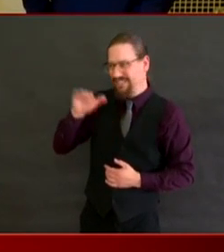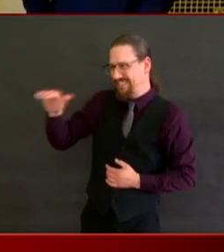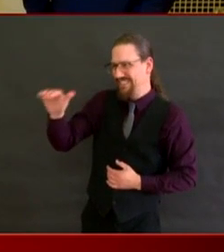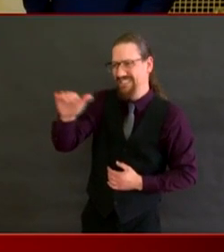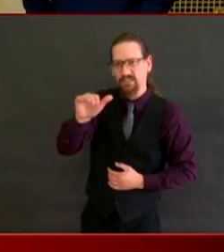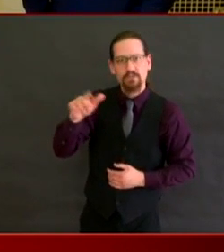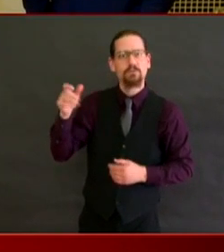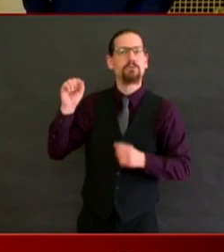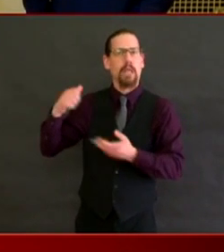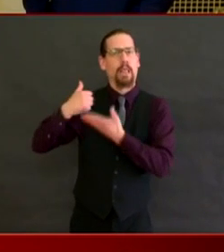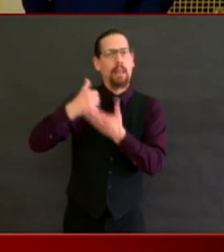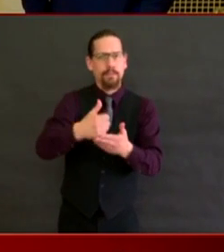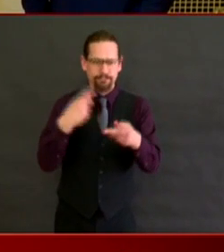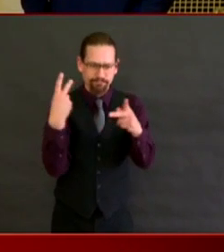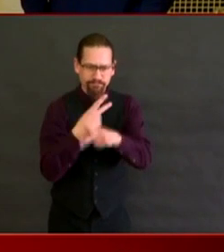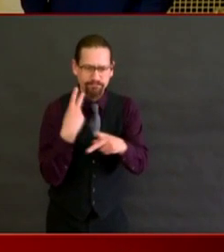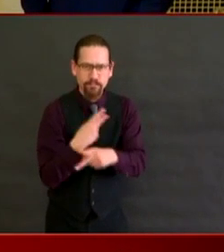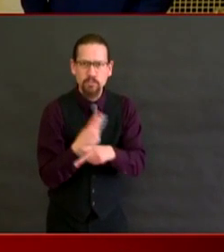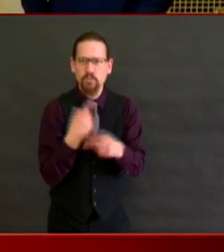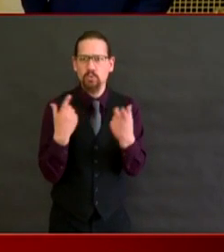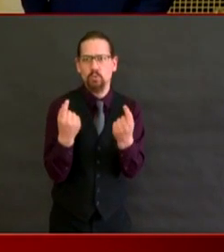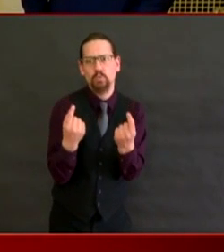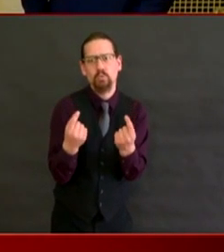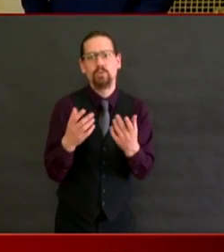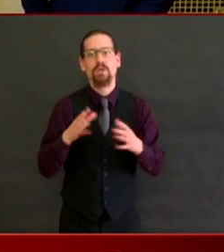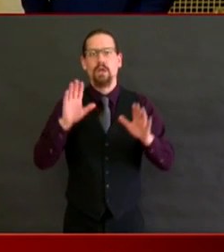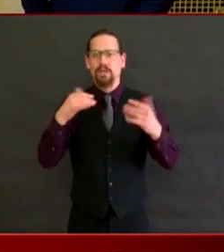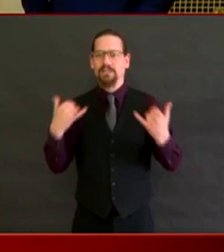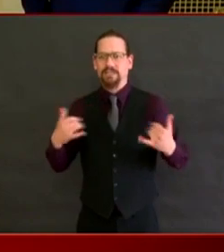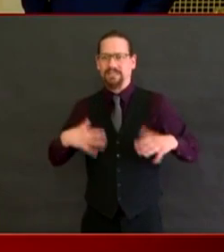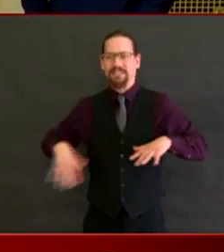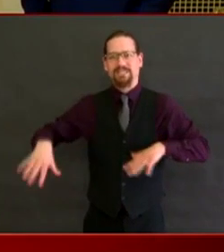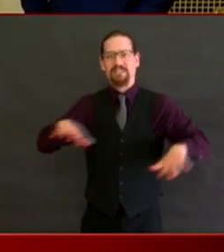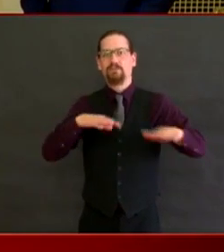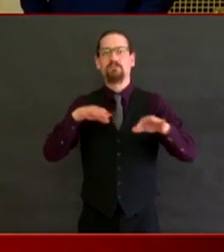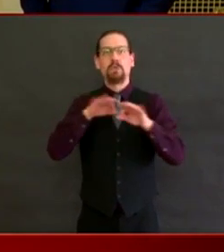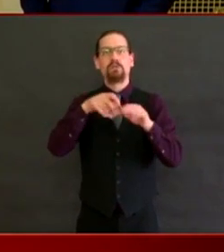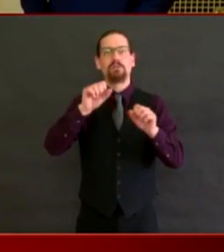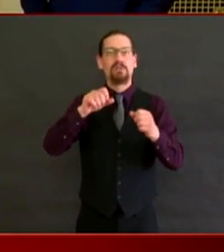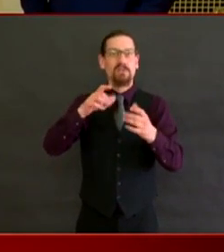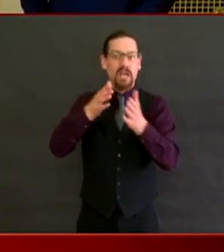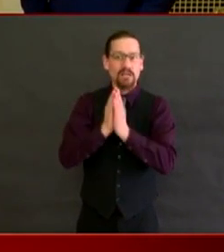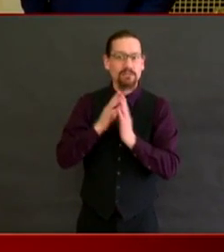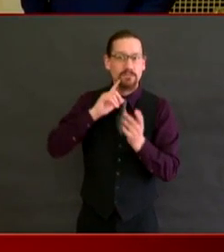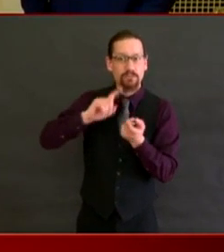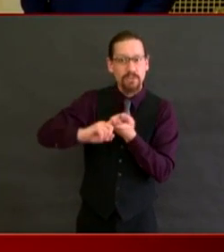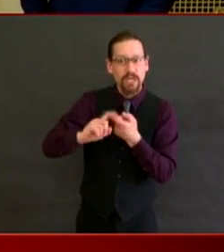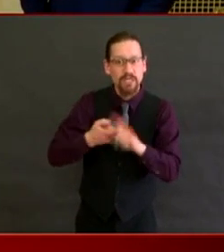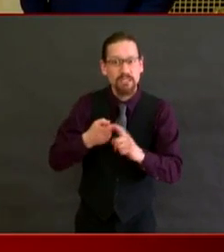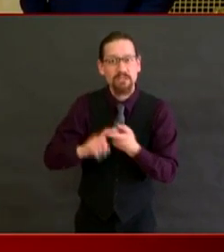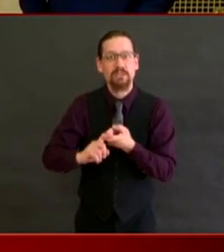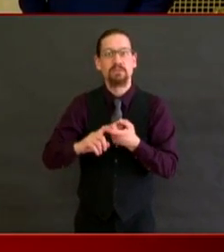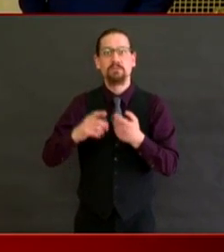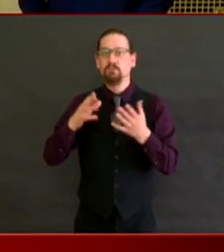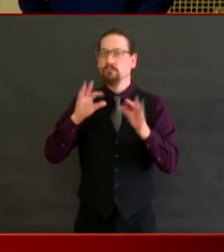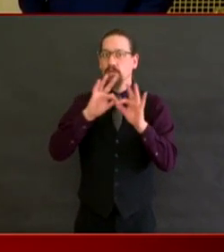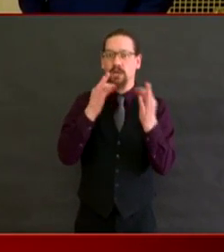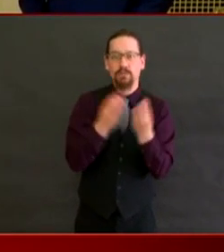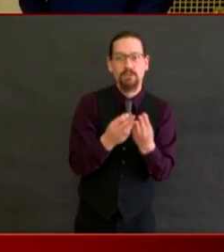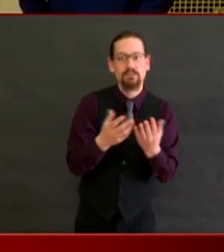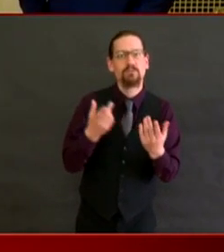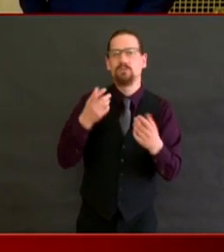Way, I hope to have a more comprehensive response in a day or two. Kate Nagel is noticing, Governor, that you're not wearing a face